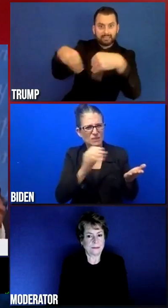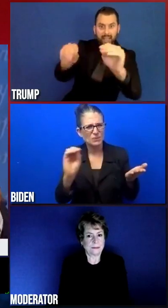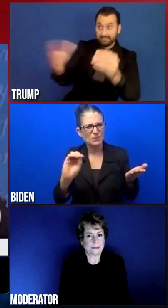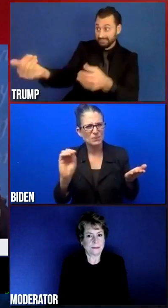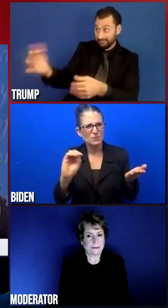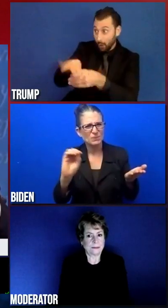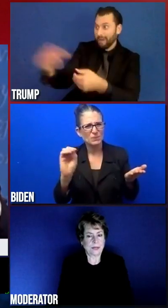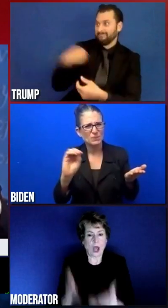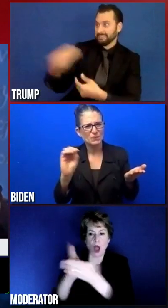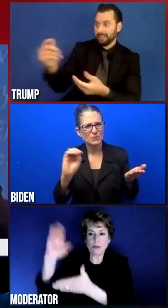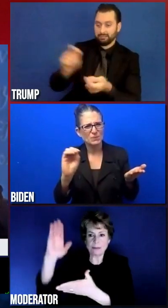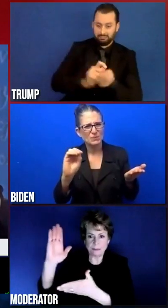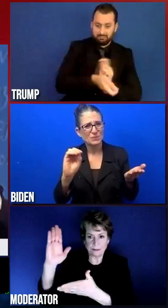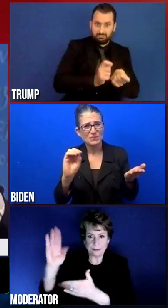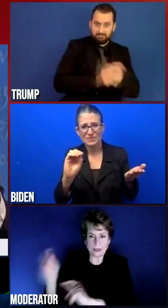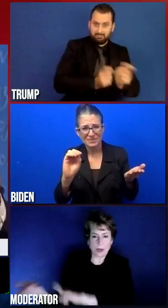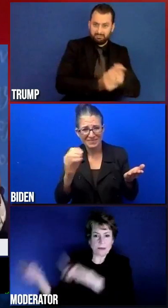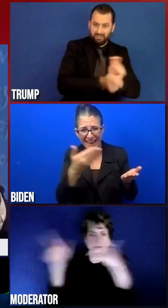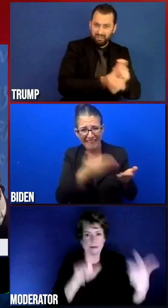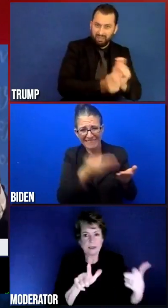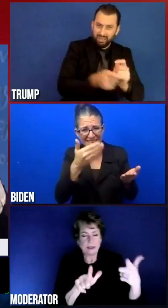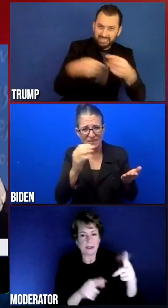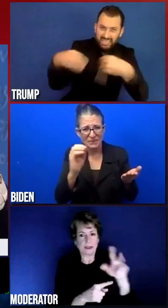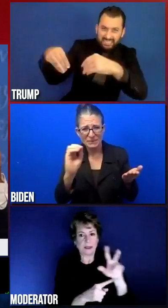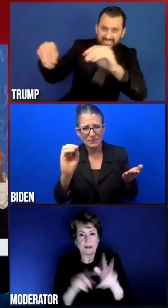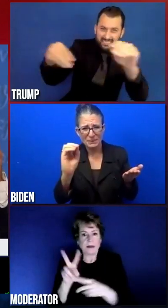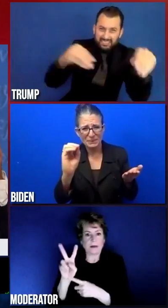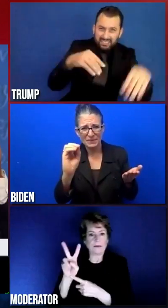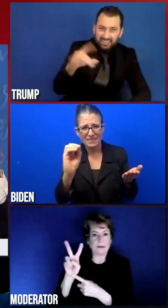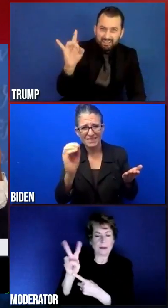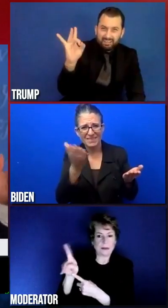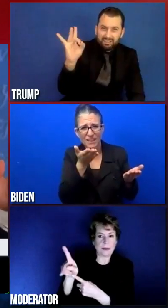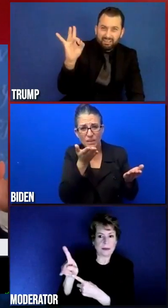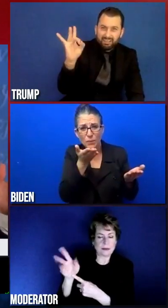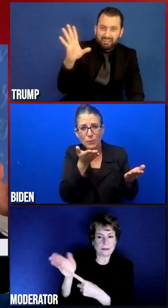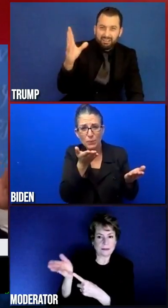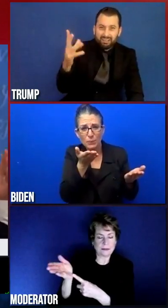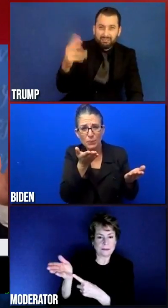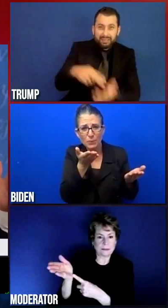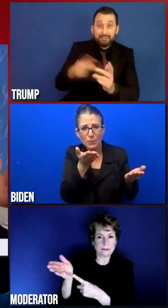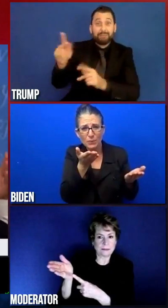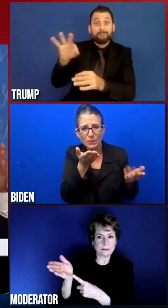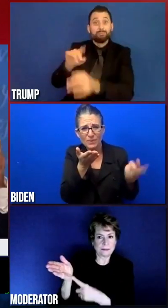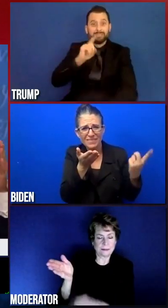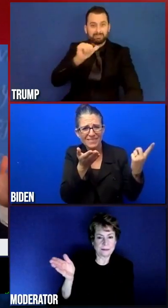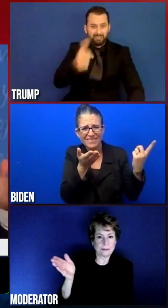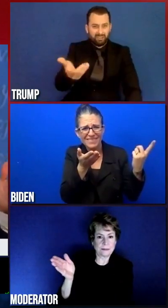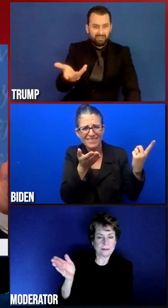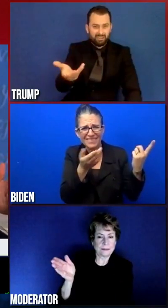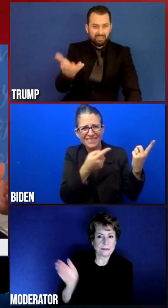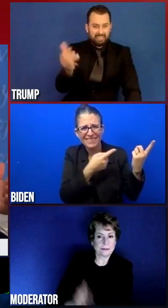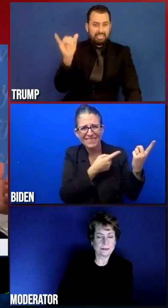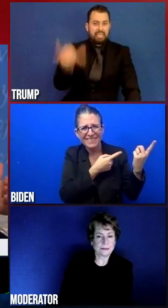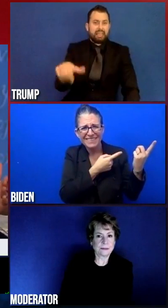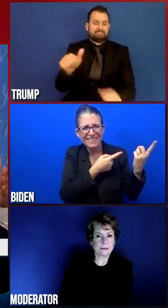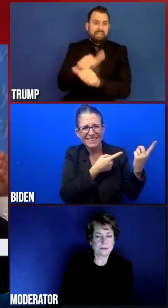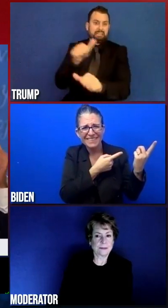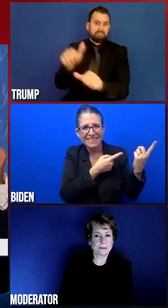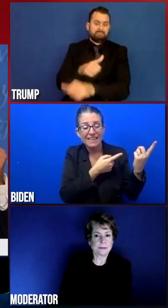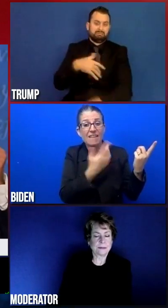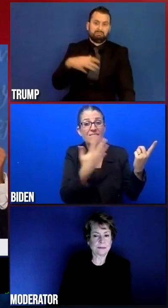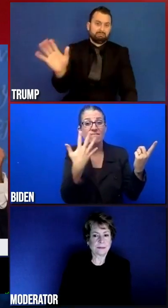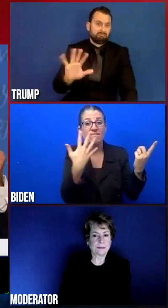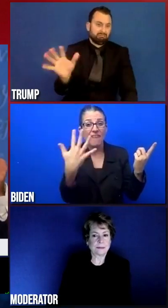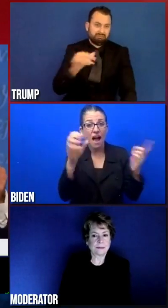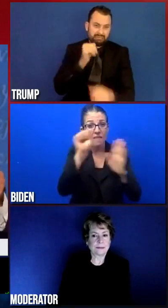well. Biden- 5 states In fact, have had go ahead, mail-in sir. ballots for the last decade or more. 5, including 2 Republican states.